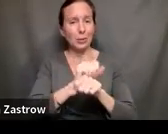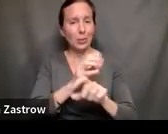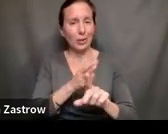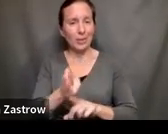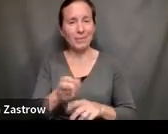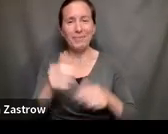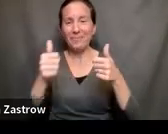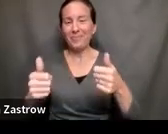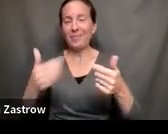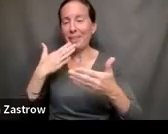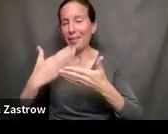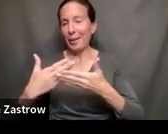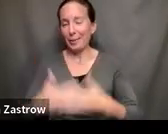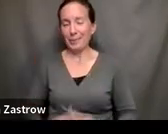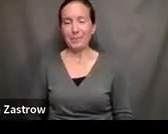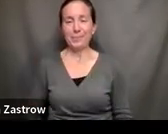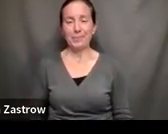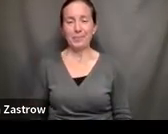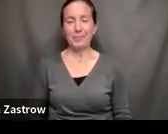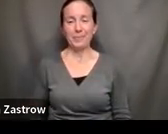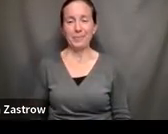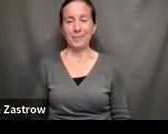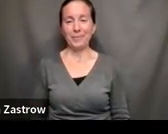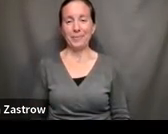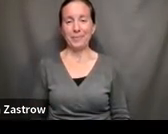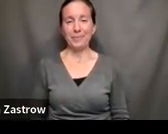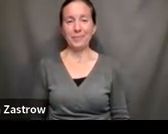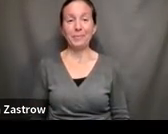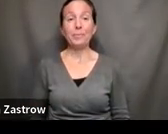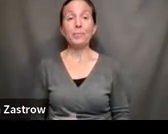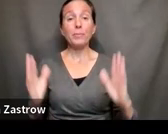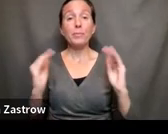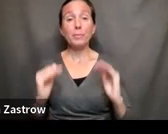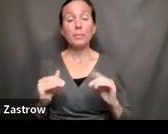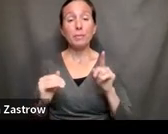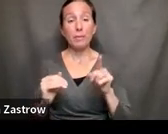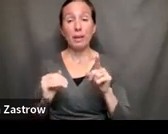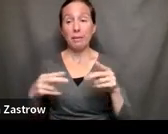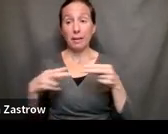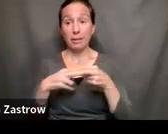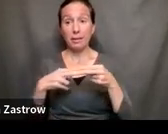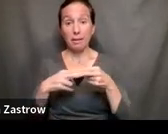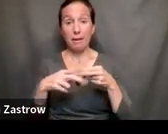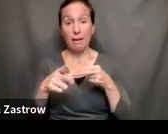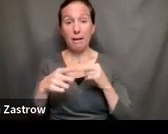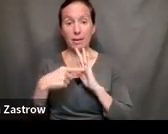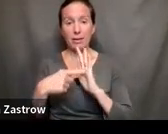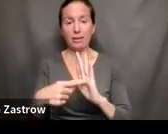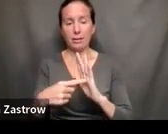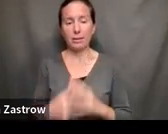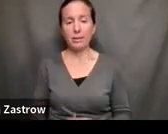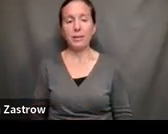Thanks, Julie. Sure. All right. This is just a